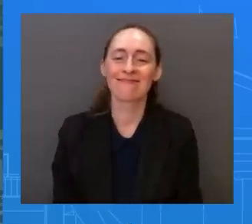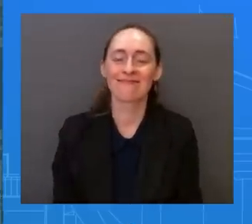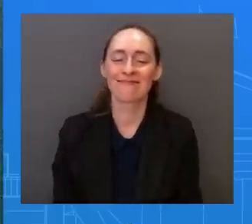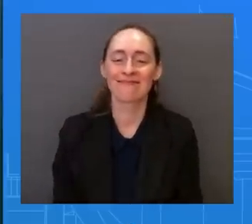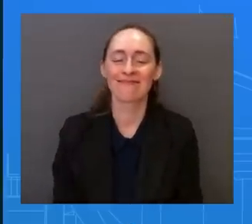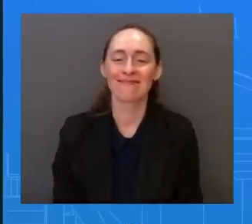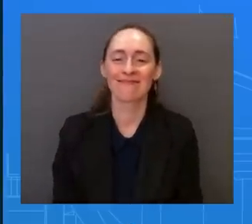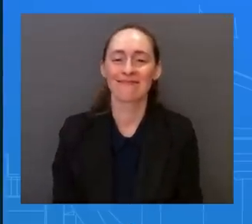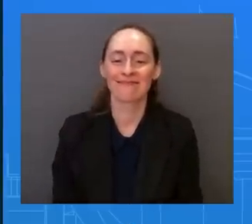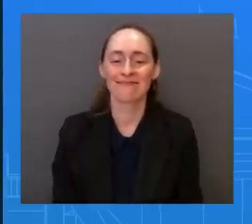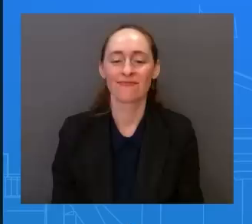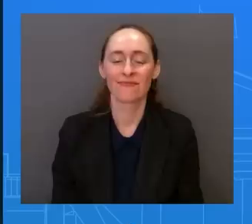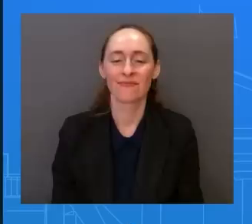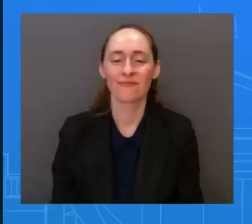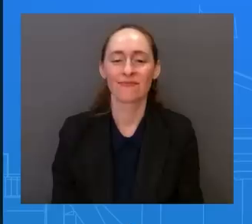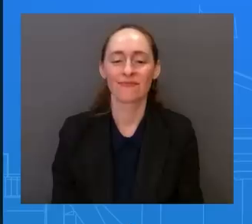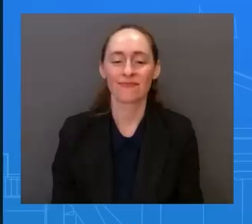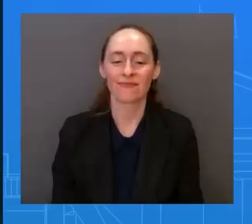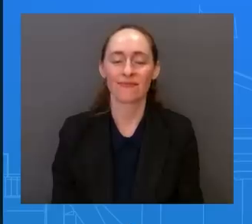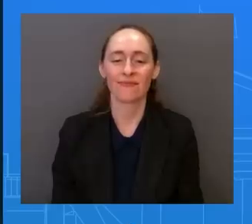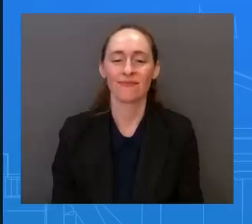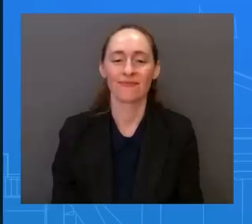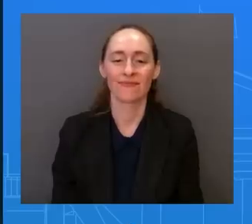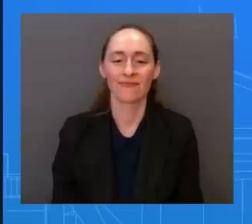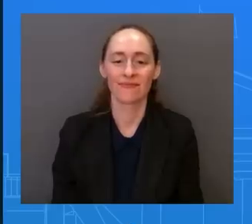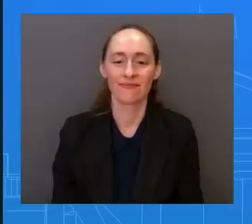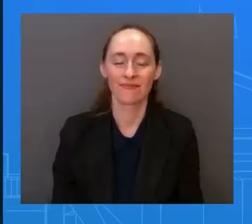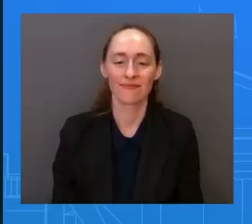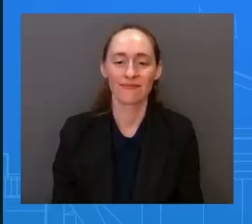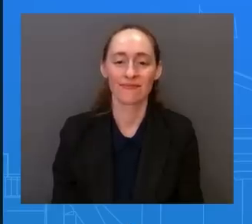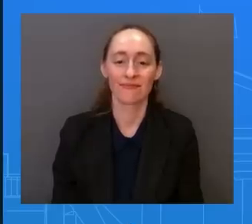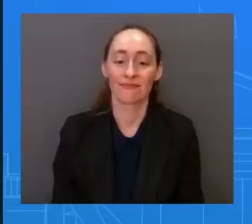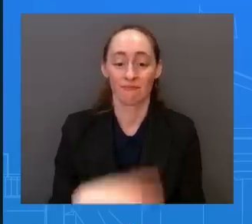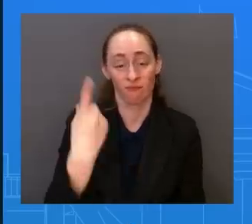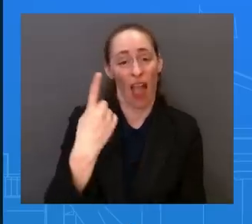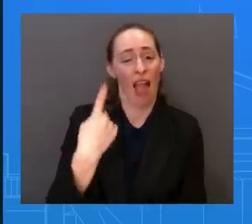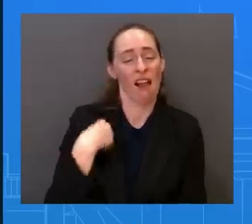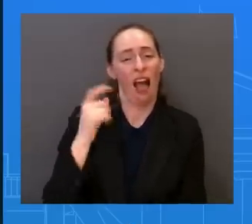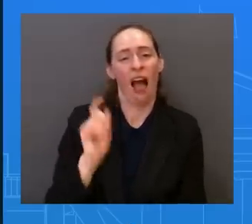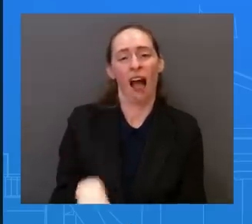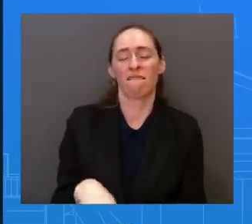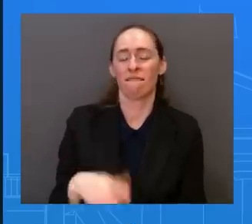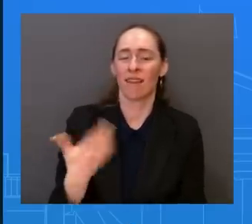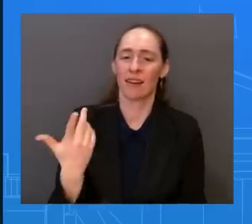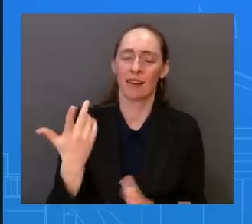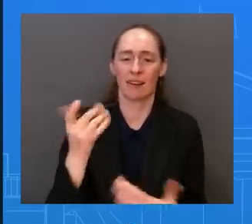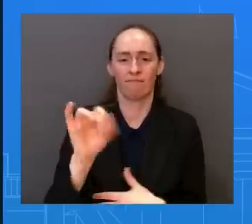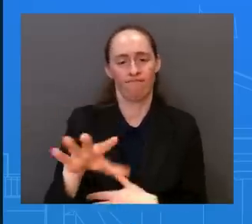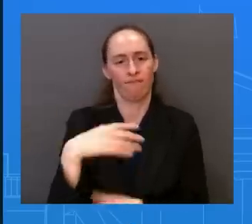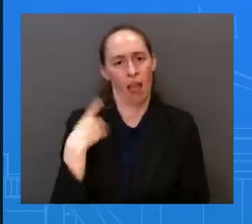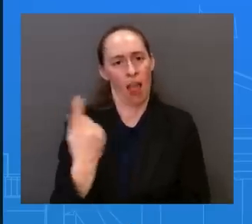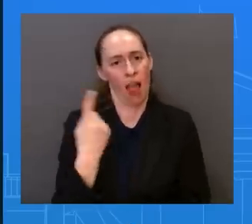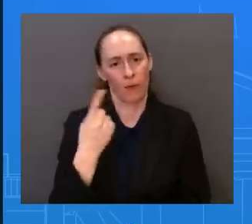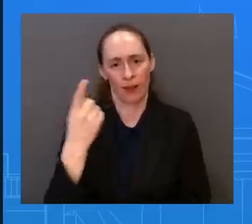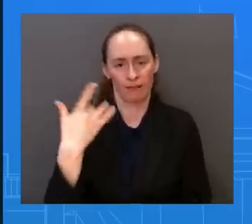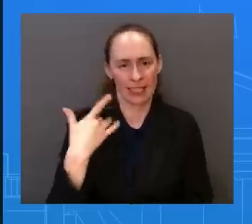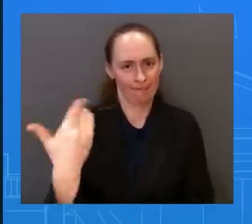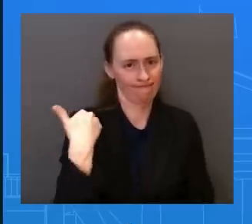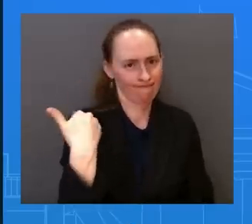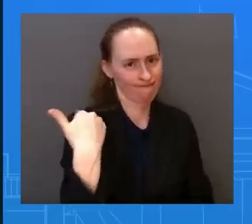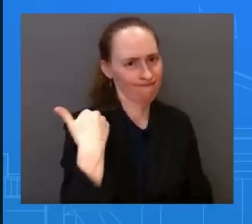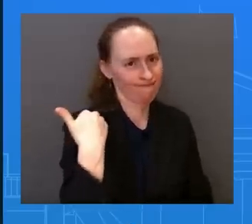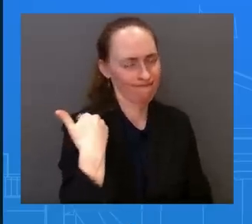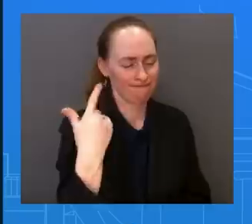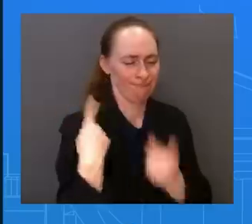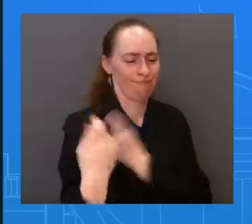One of the many things I've appreciated is how you all keep us honest, including that day when I followed BTS. I